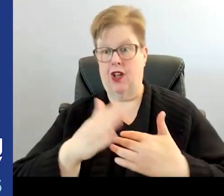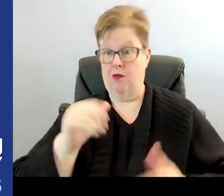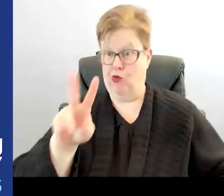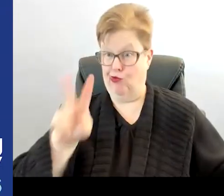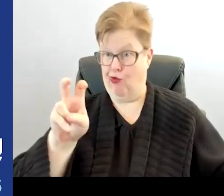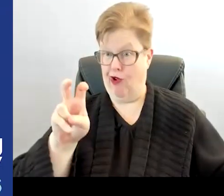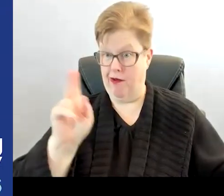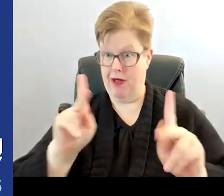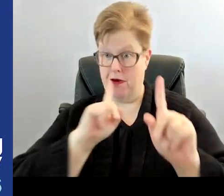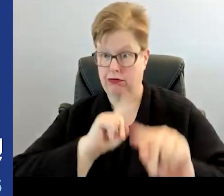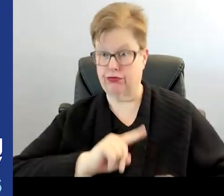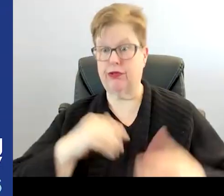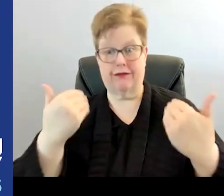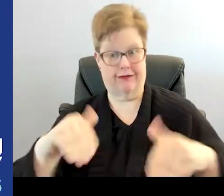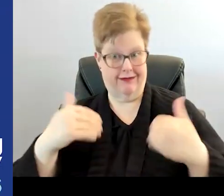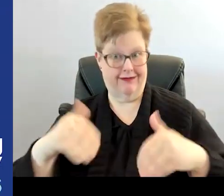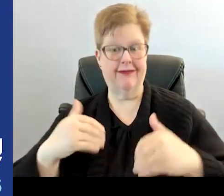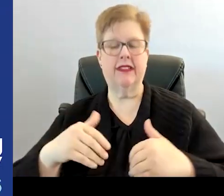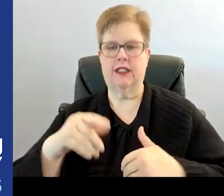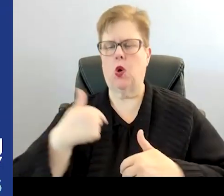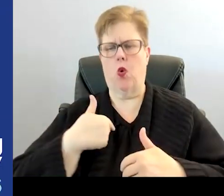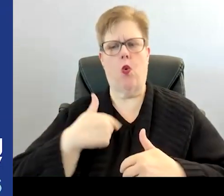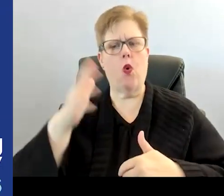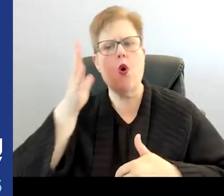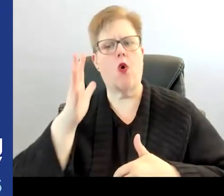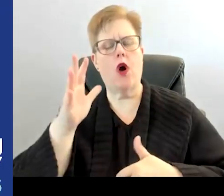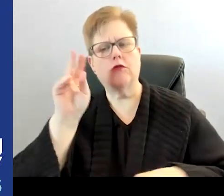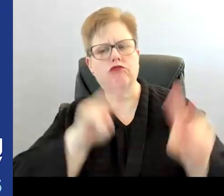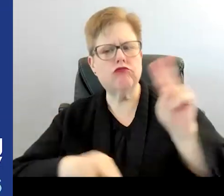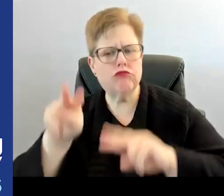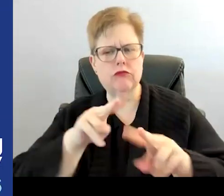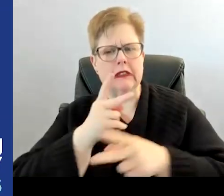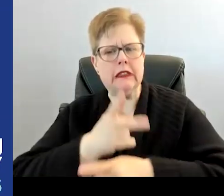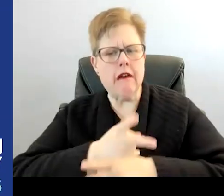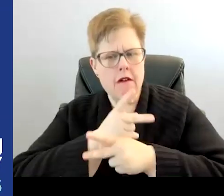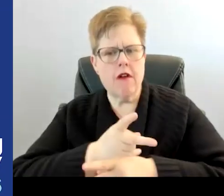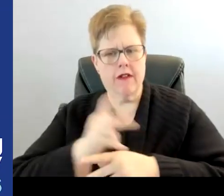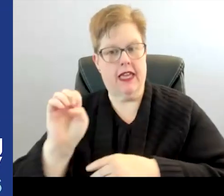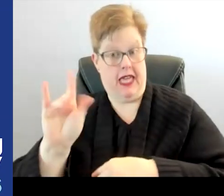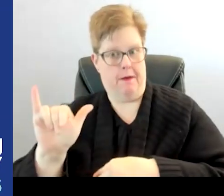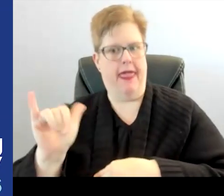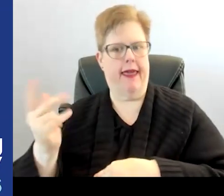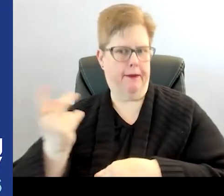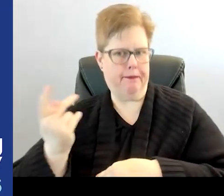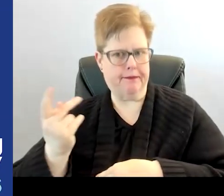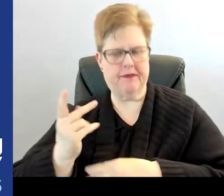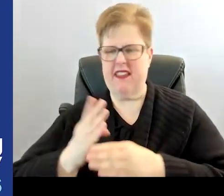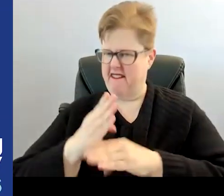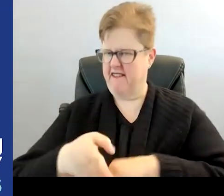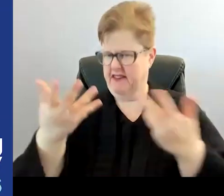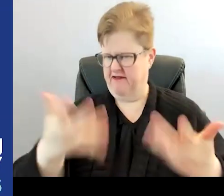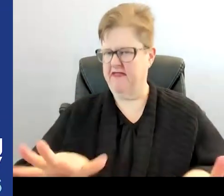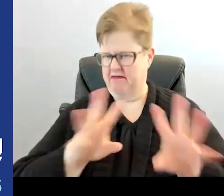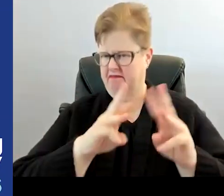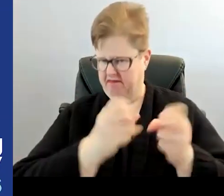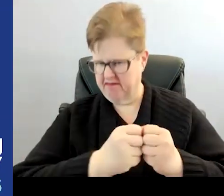200 of you responded to them. So we're going to be able to look at these very carefully, Emily and I, afterward, and